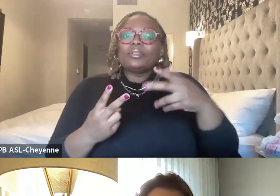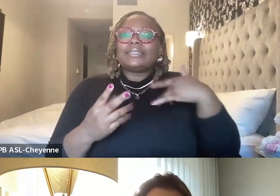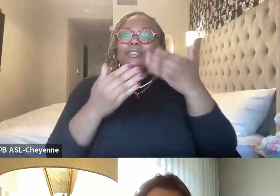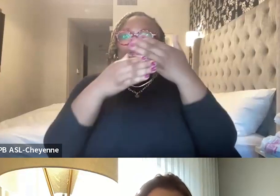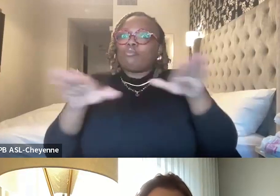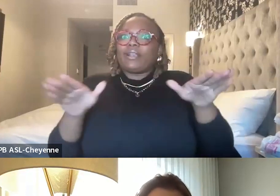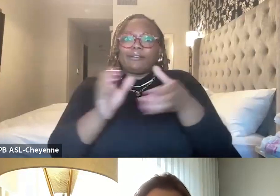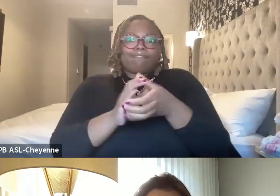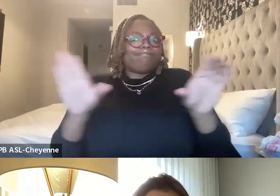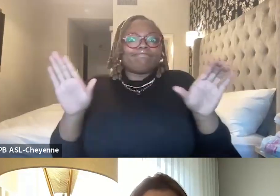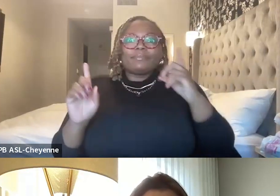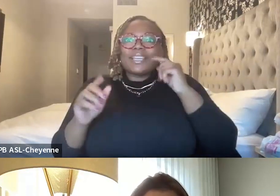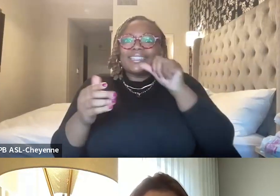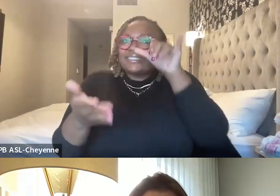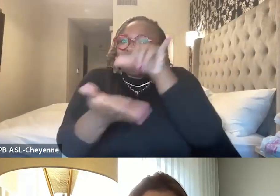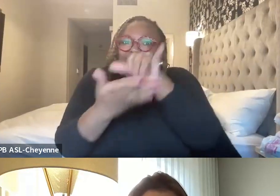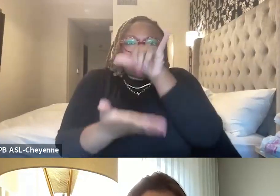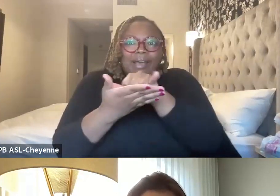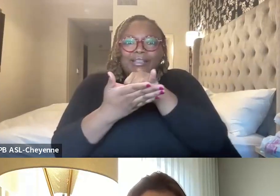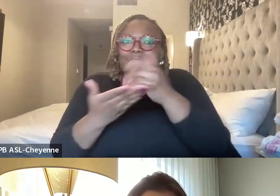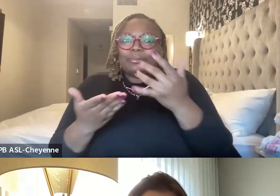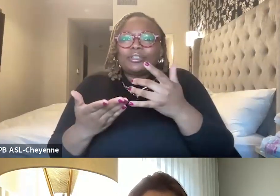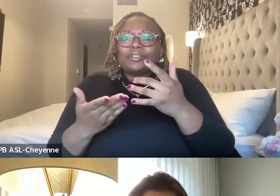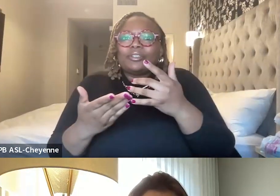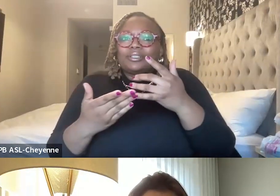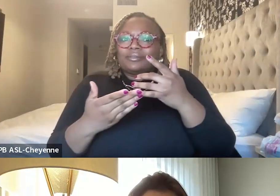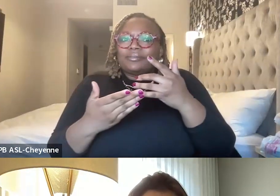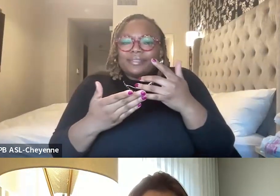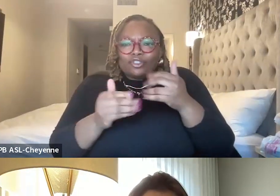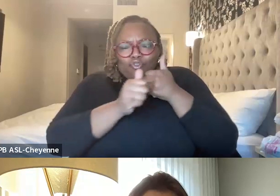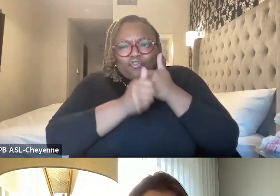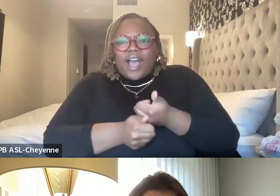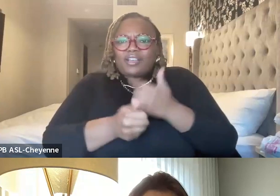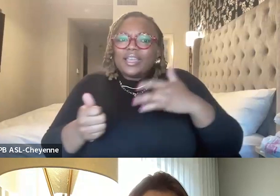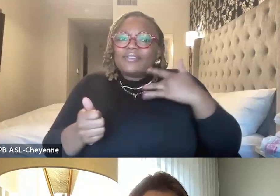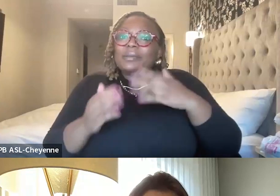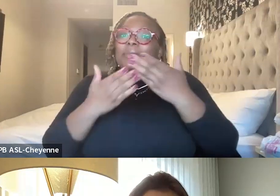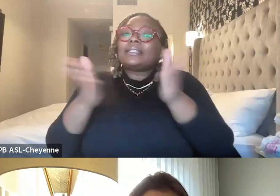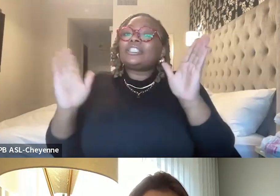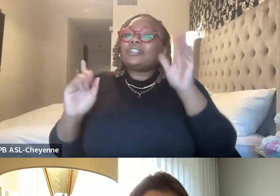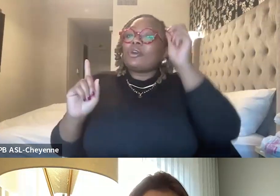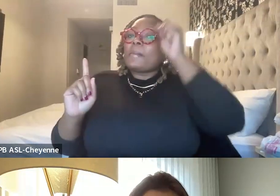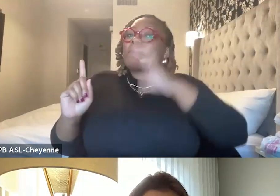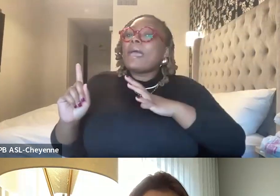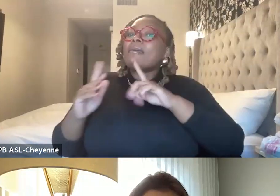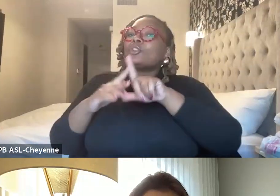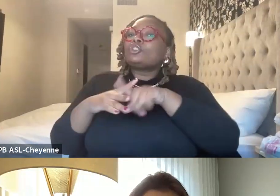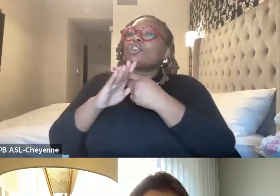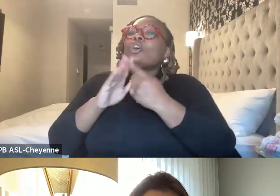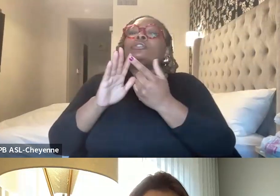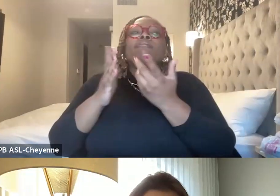up because it's impossible to go with this feeling, because in general the men start to